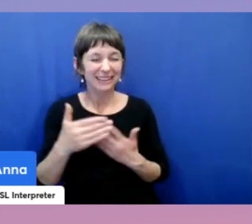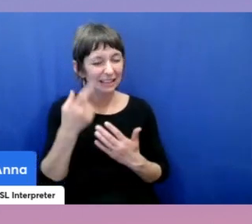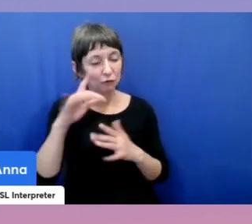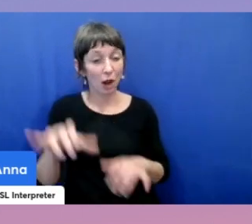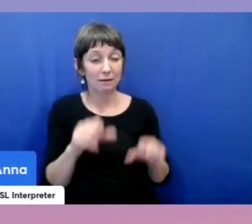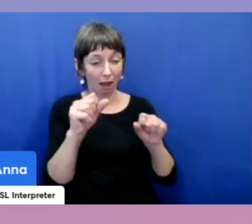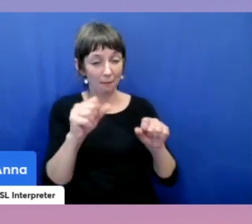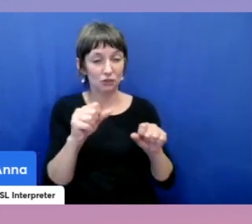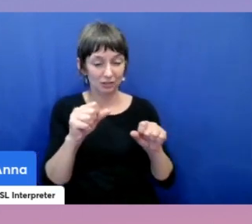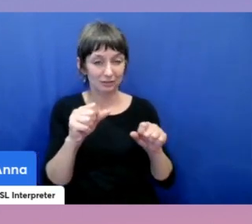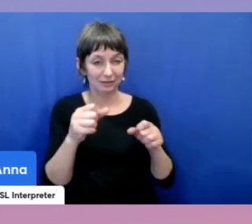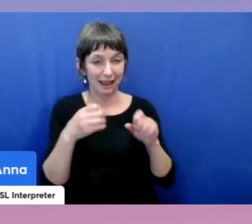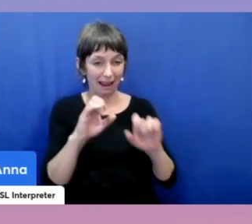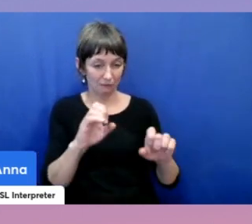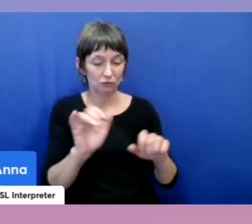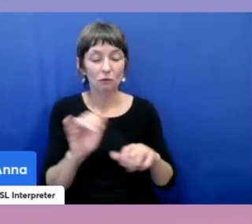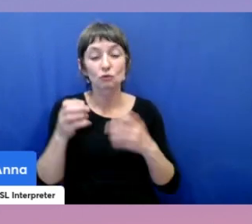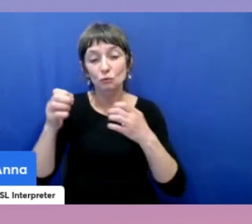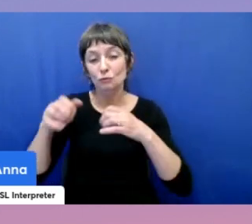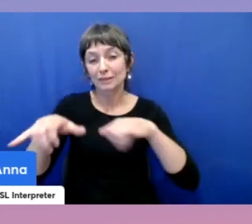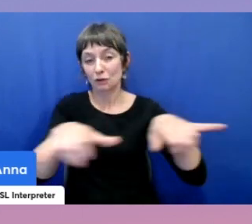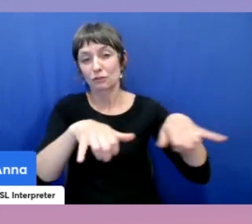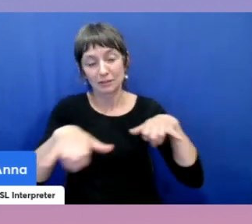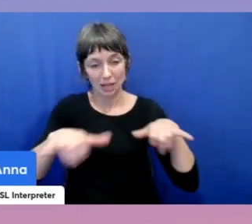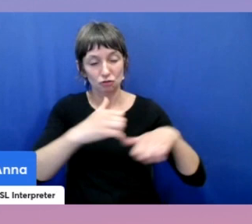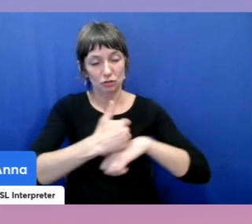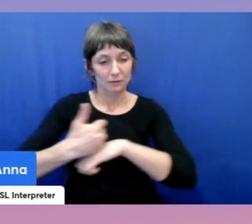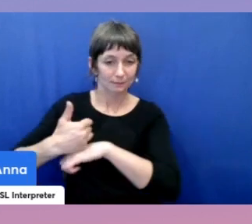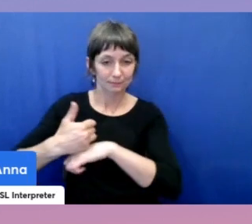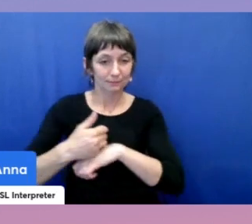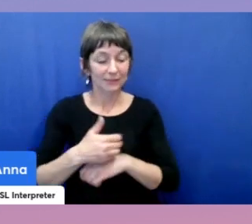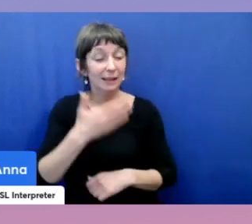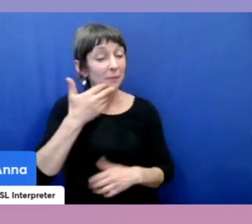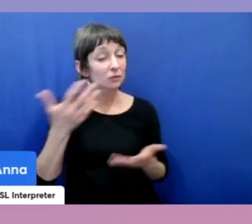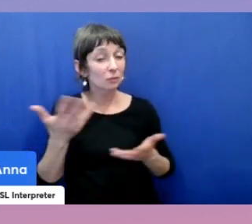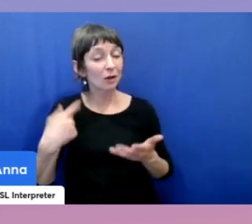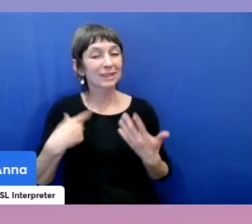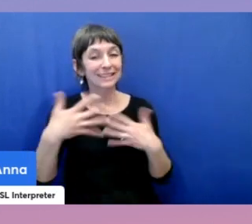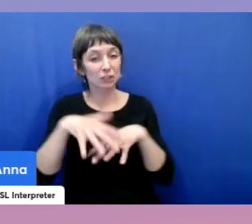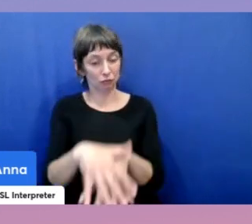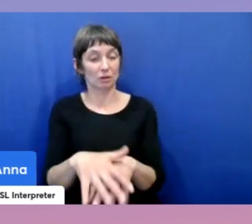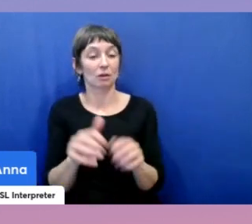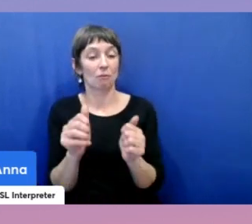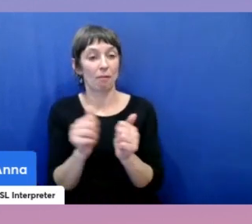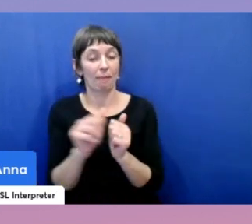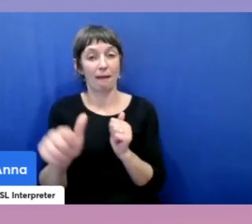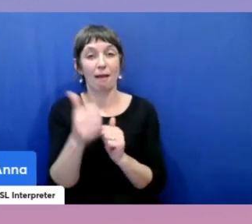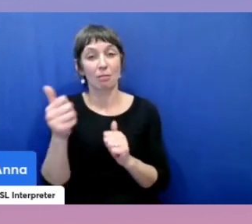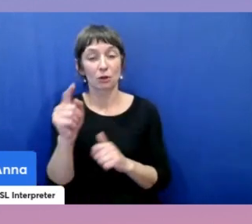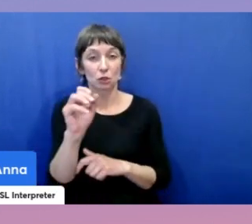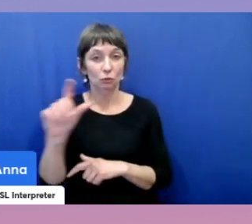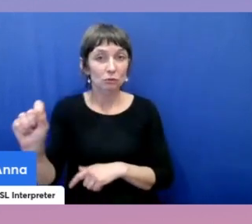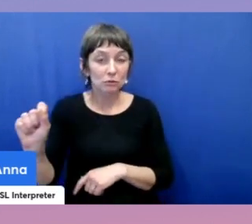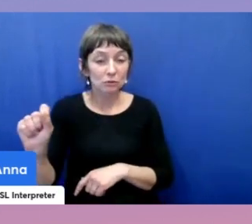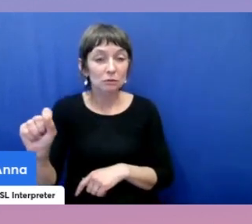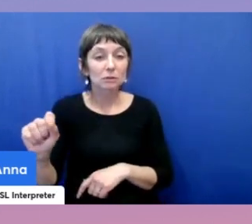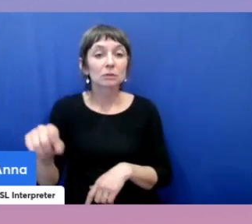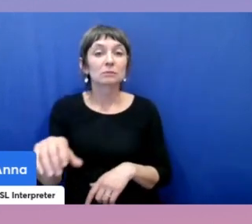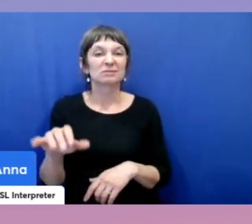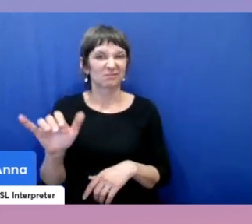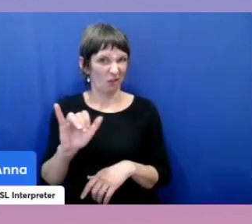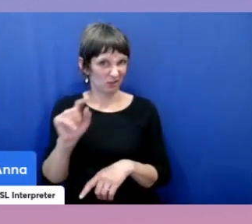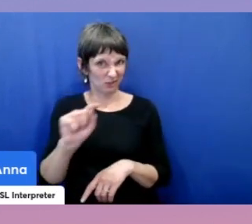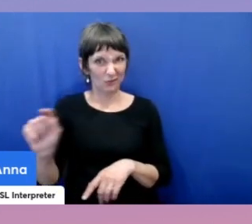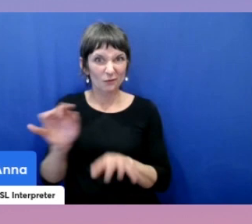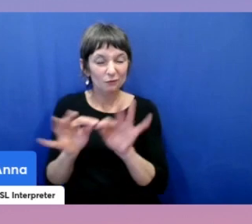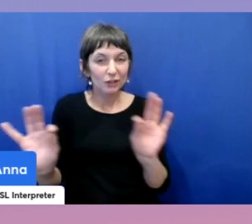effort standardization. The best thing is we integrate this with other tools that also free,